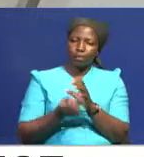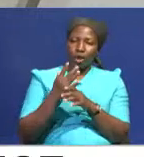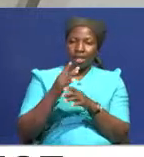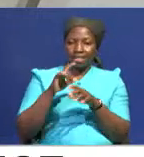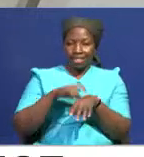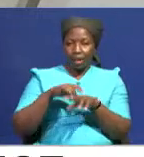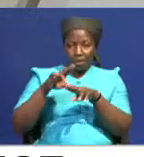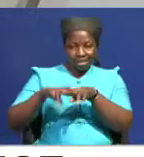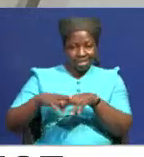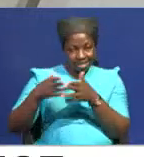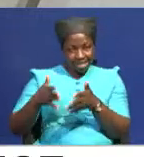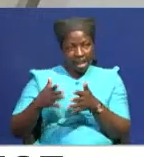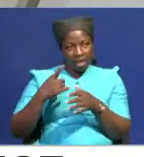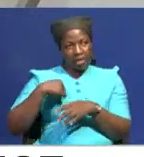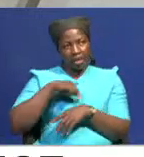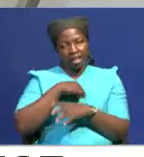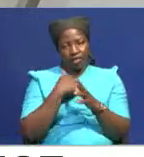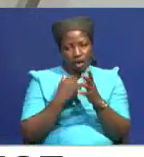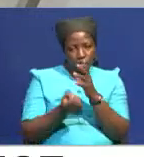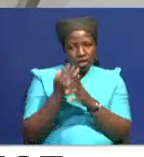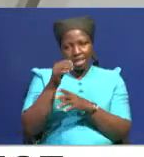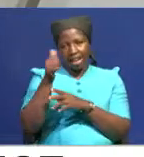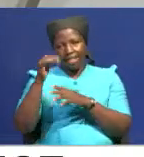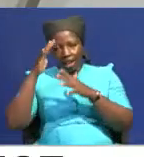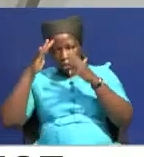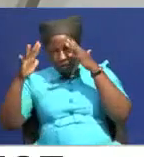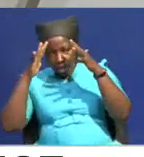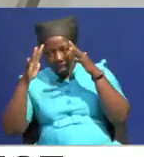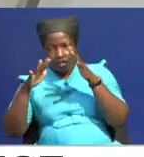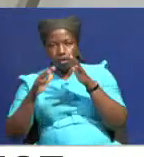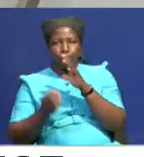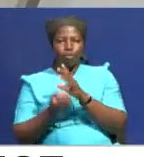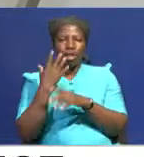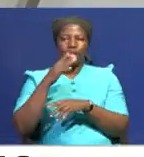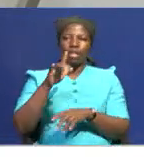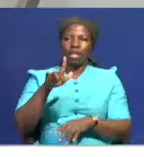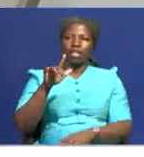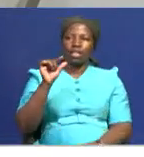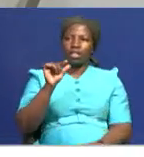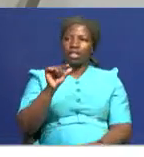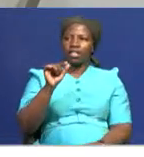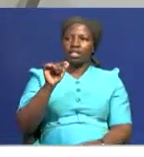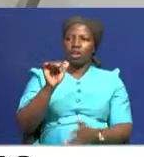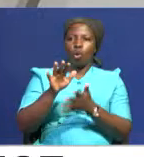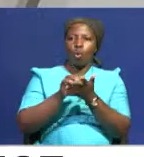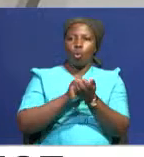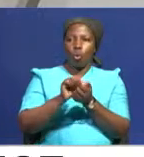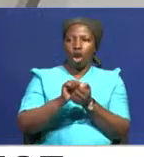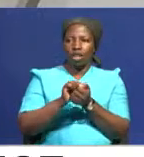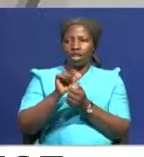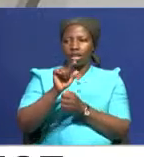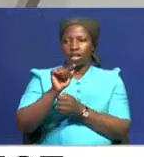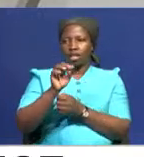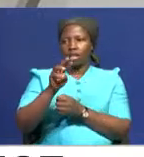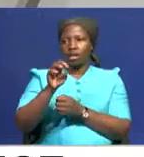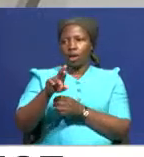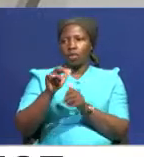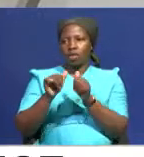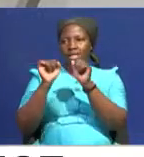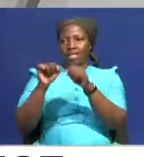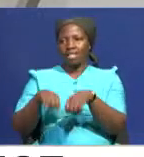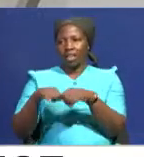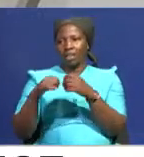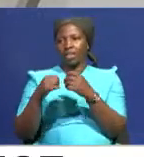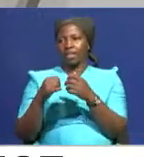I'm seated here, we just launched another innovative product. That's the LG wash tower that is able to encompass most of